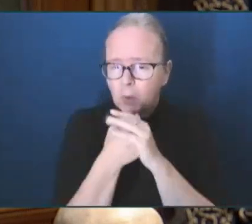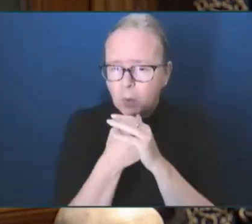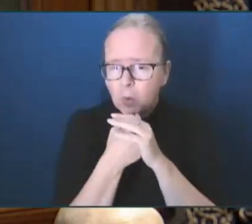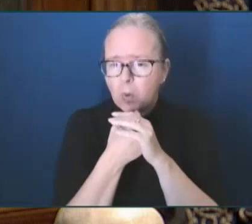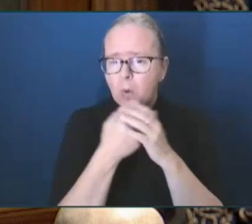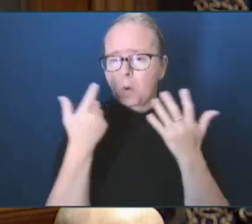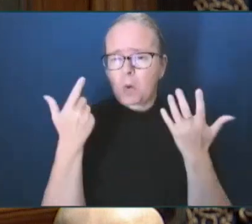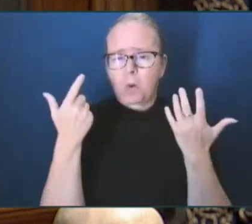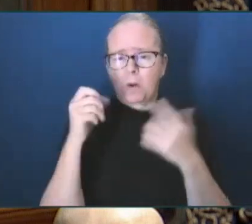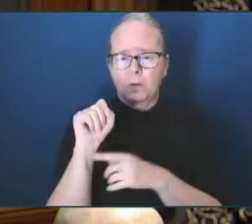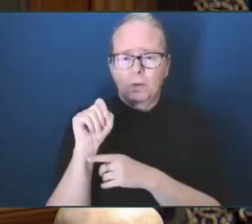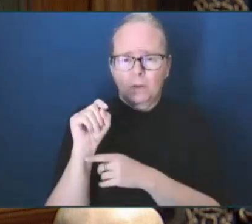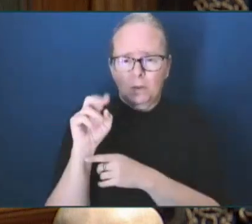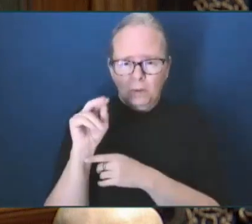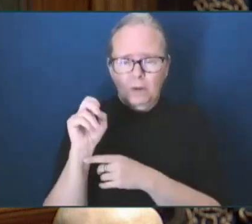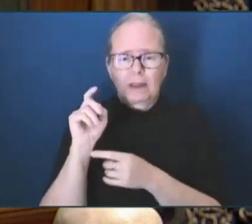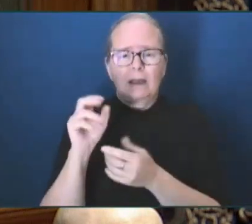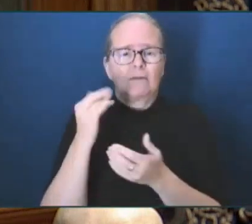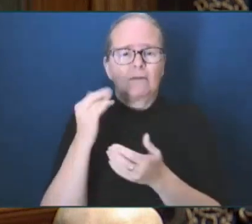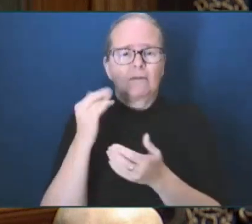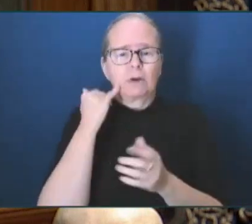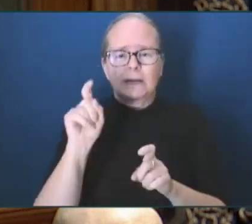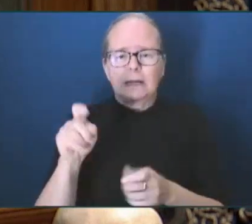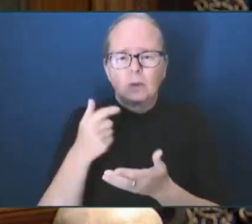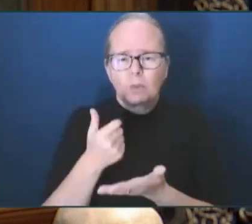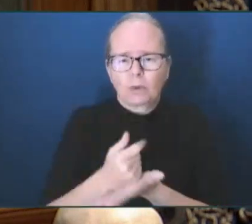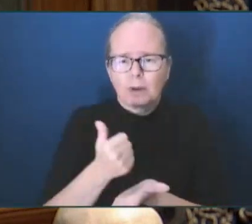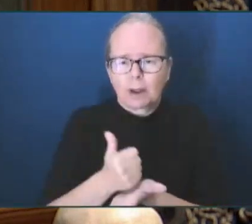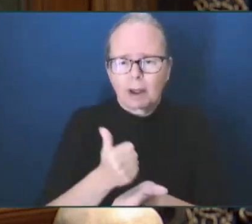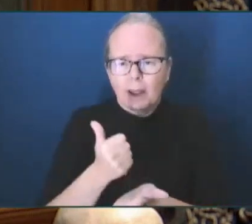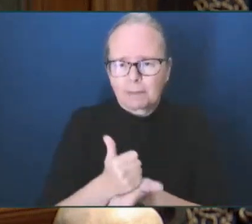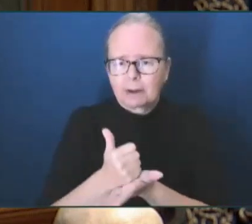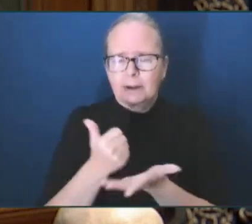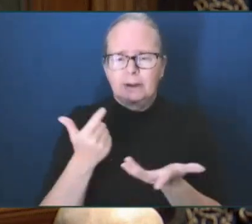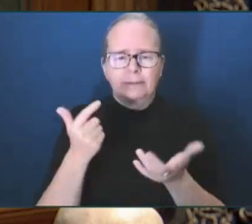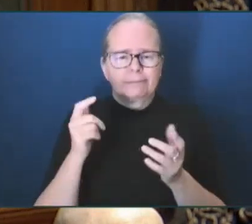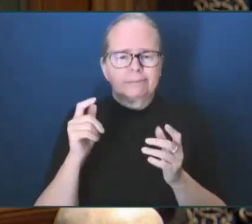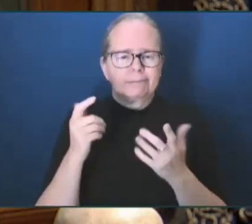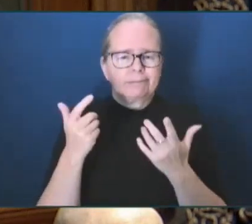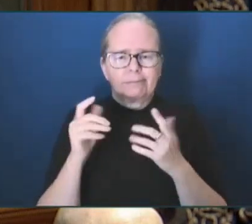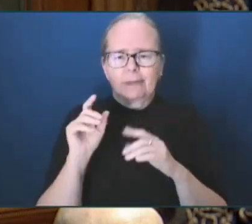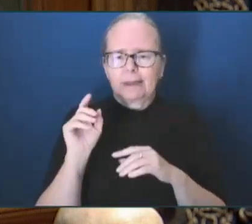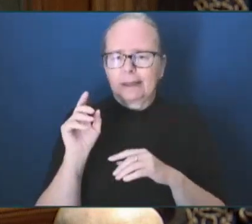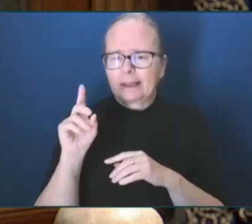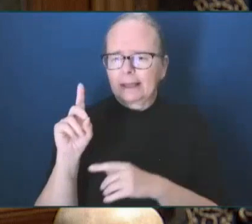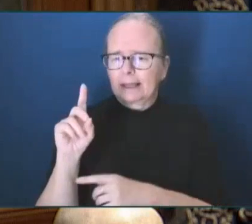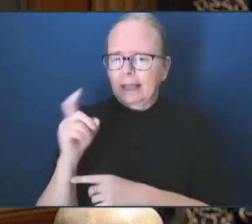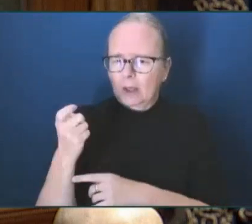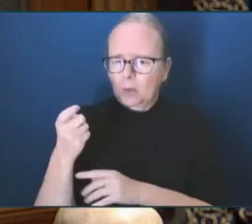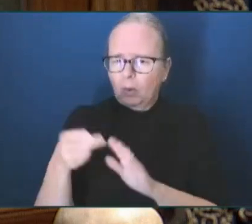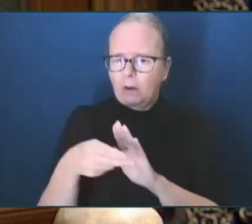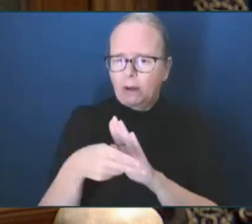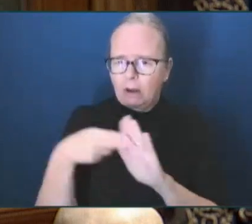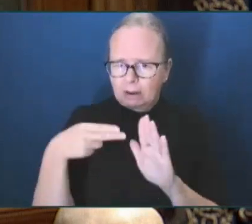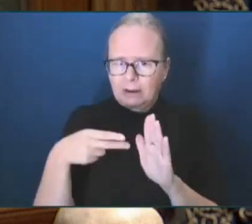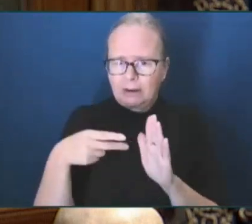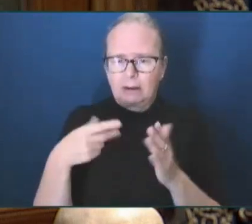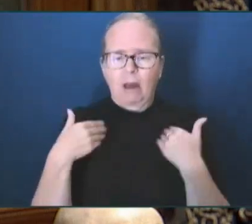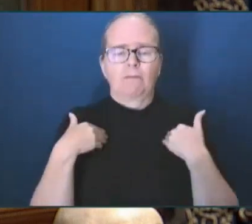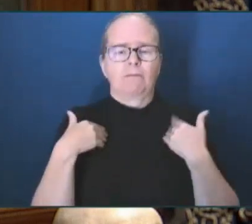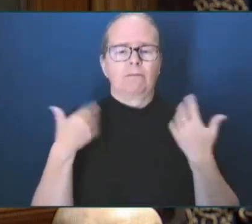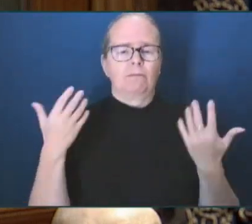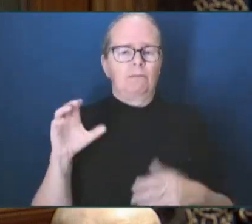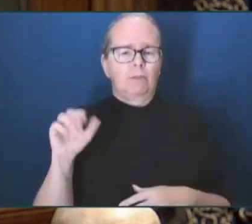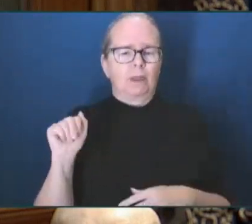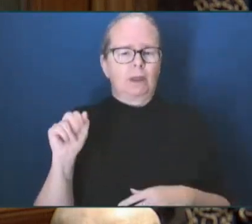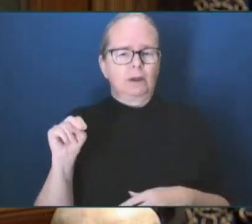their prognosis worsens. To quote from a constituent in Saanich, "My husband has another 3 weeks to wait for his cancer surgery. We